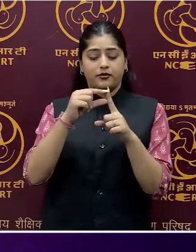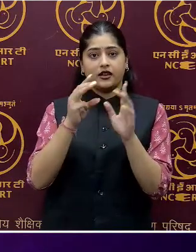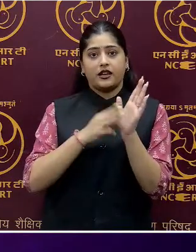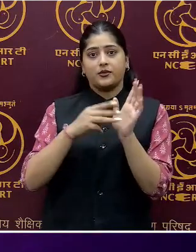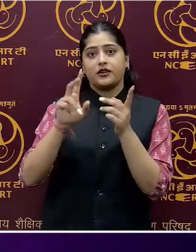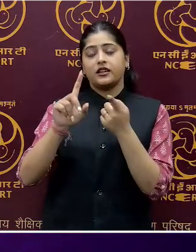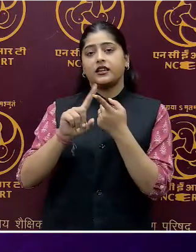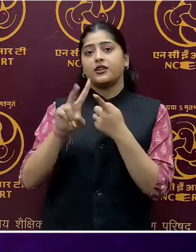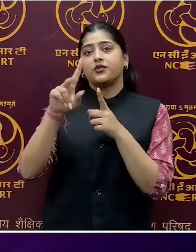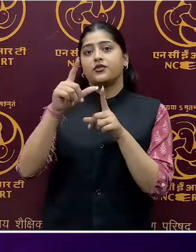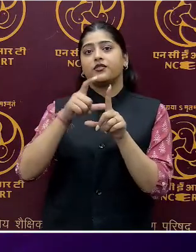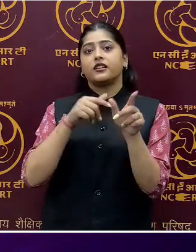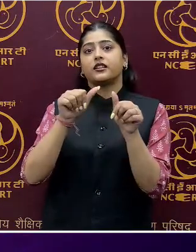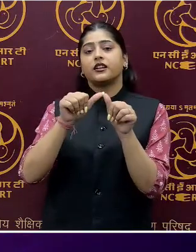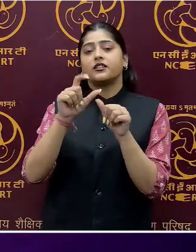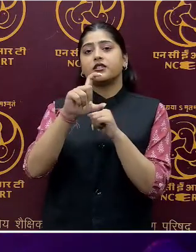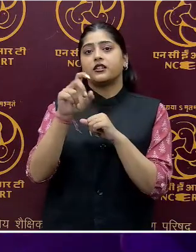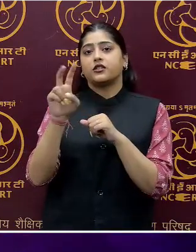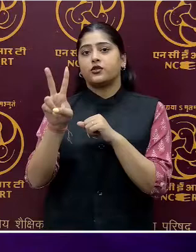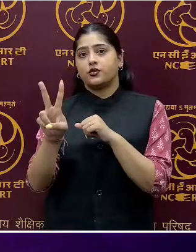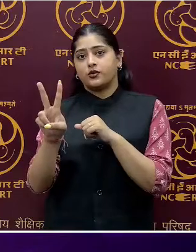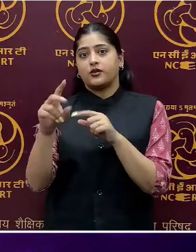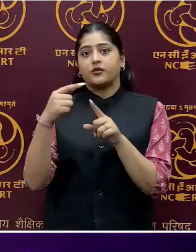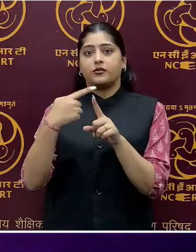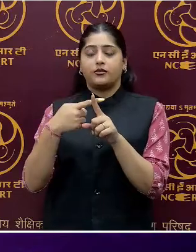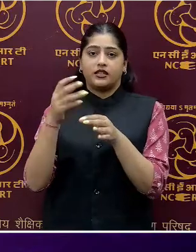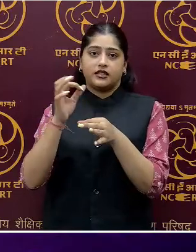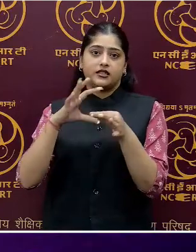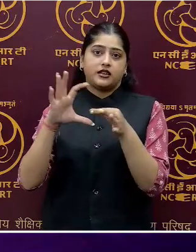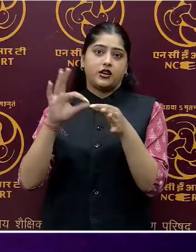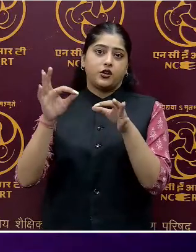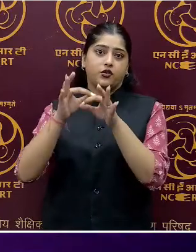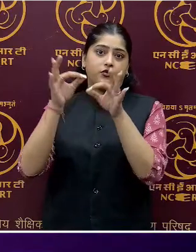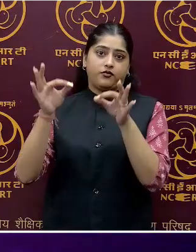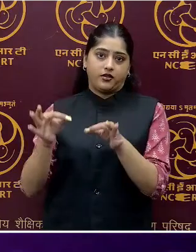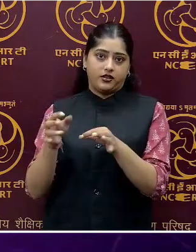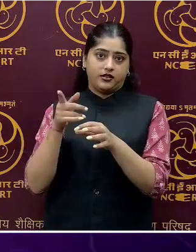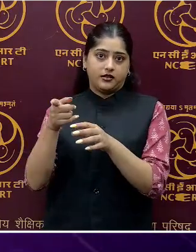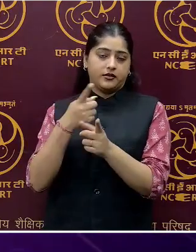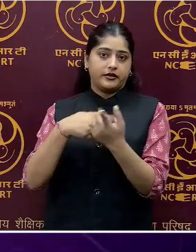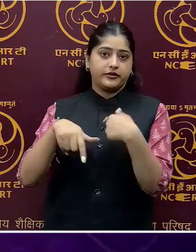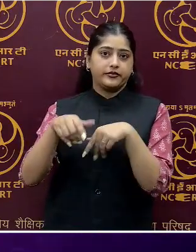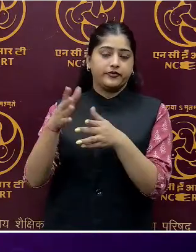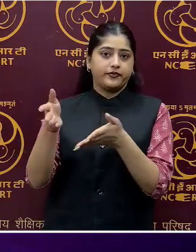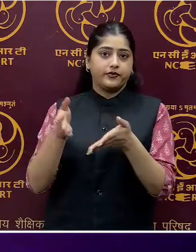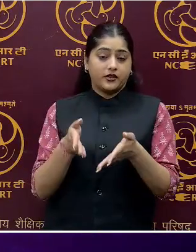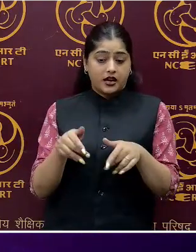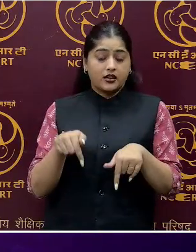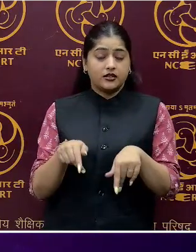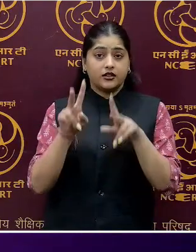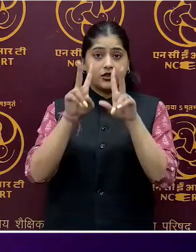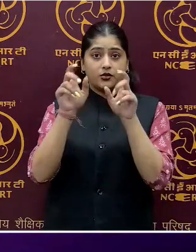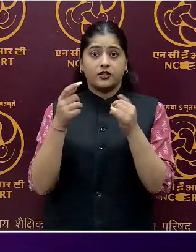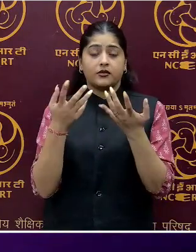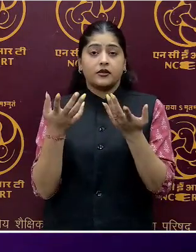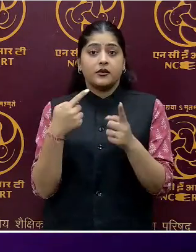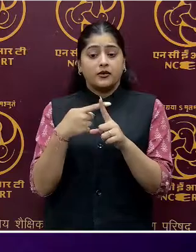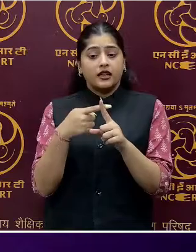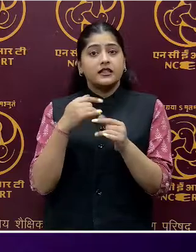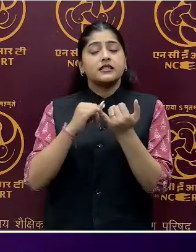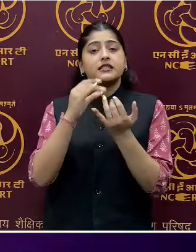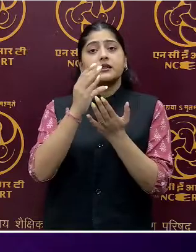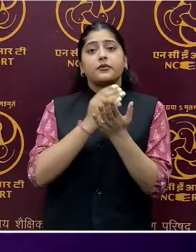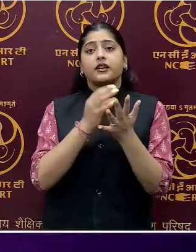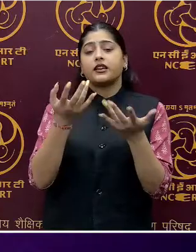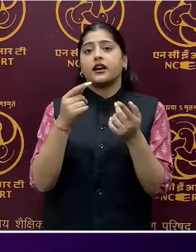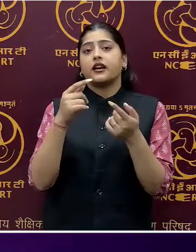YouTube handle NCERT official. This session is meant for our tiny tots of class 2 and the subject that we are taking up is English. We are going to